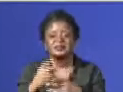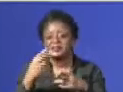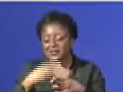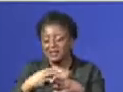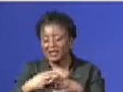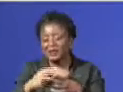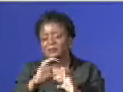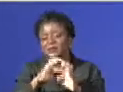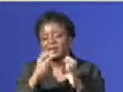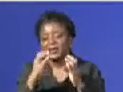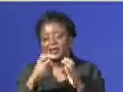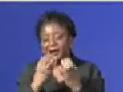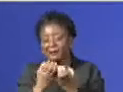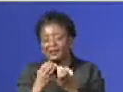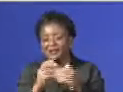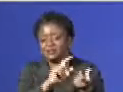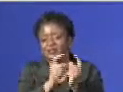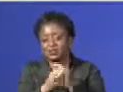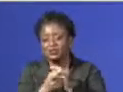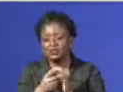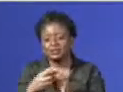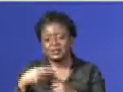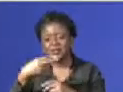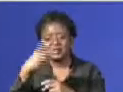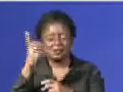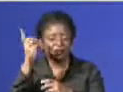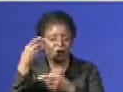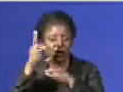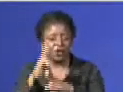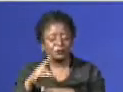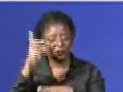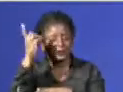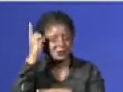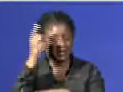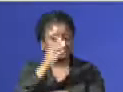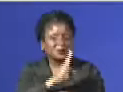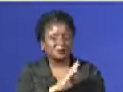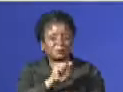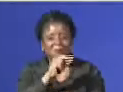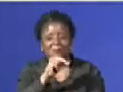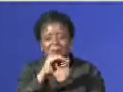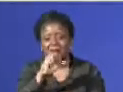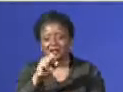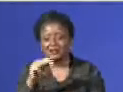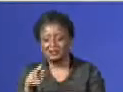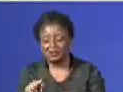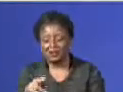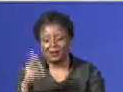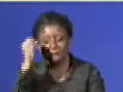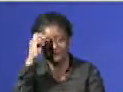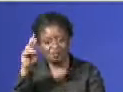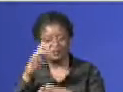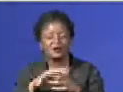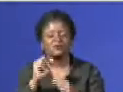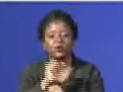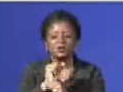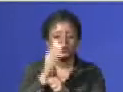The Honorable Desmond Bannister, the Minister of Works, will become Deputy Prime Minister.